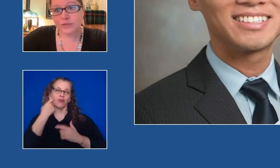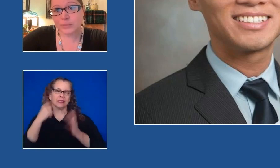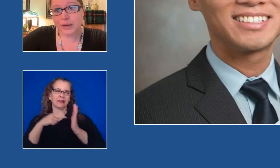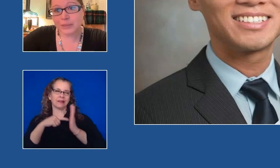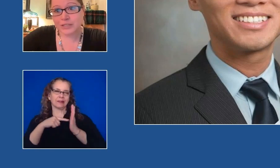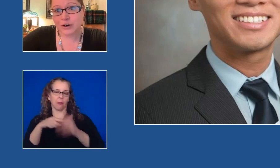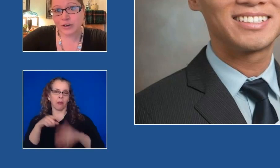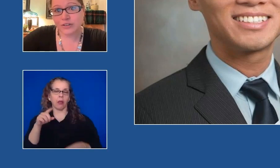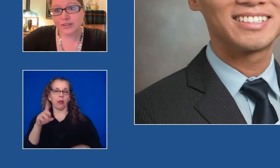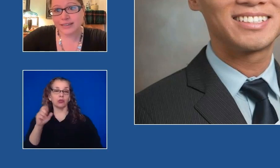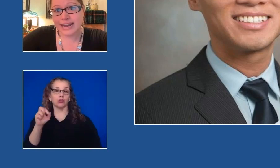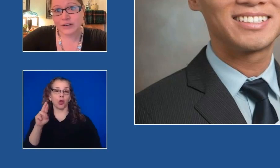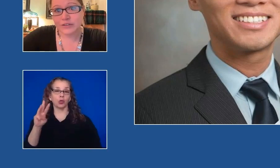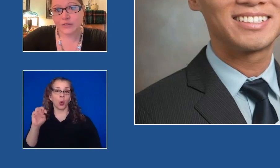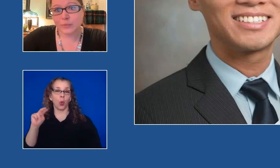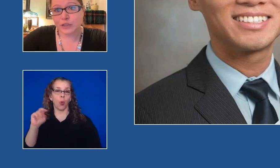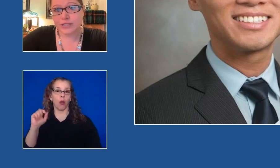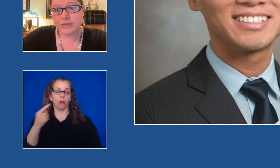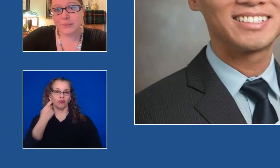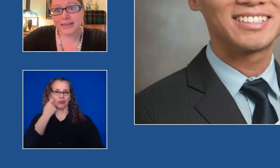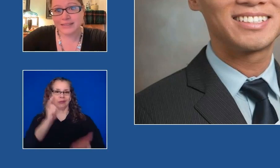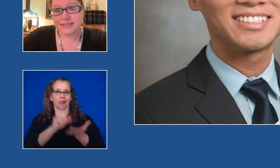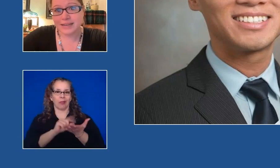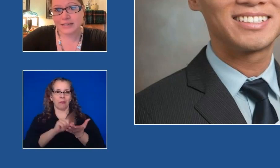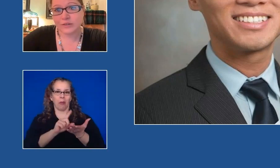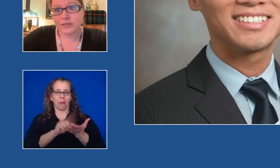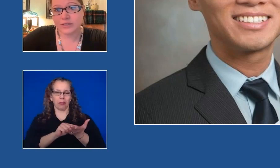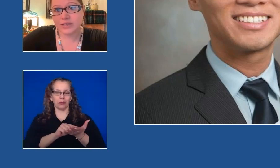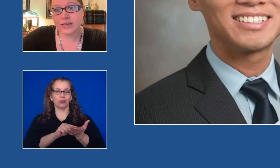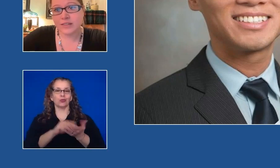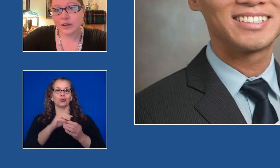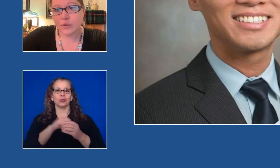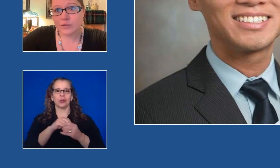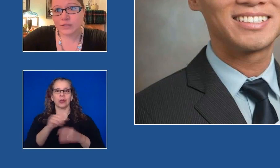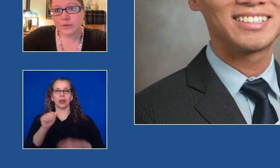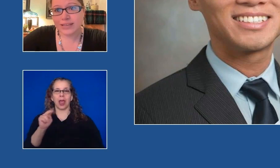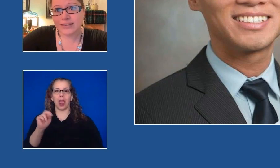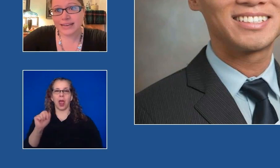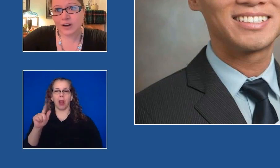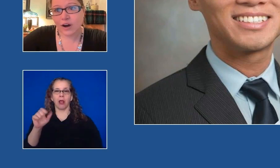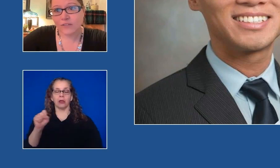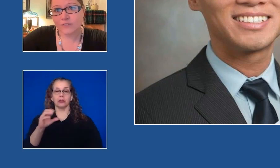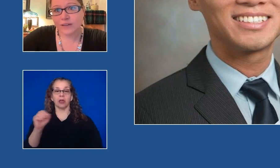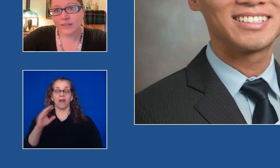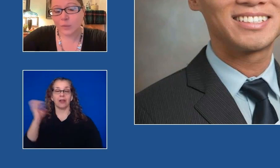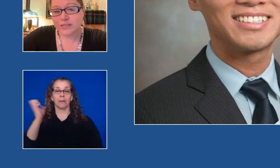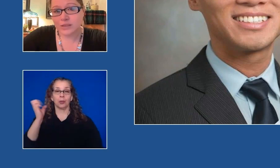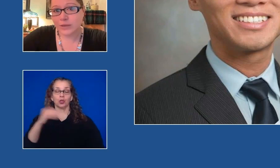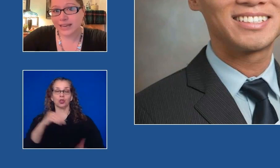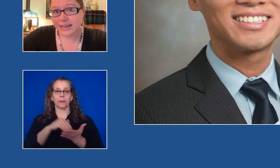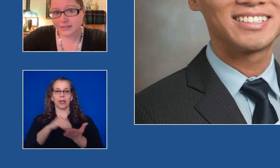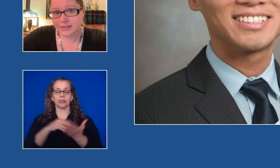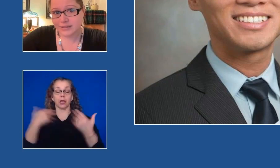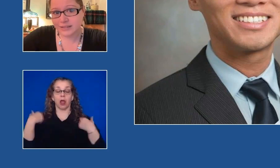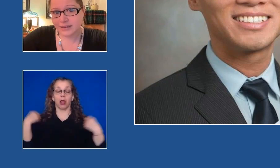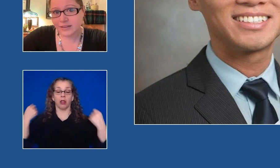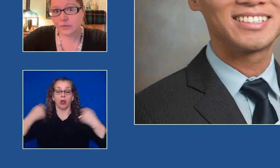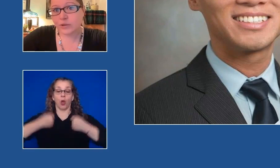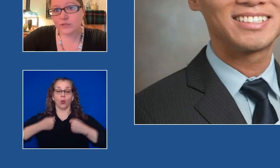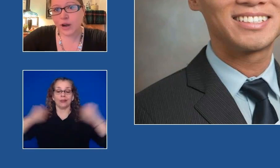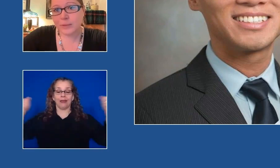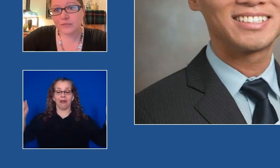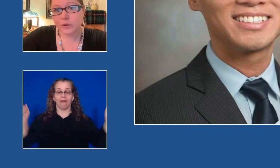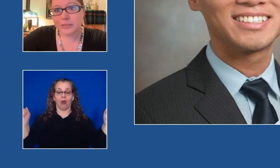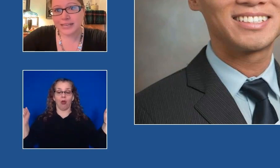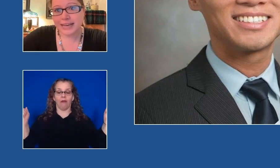Wong recently published an article in the Annals of Emergency Medicine titled "The Coats That We Can Take Off and the Ones That We Can't: The